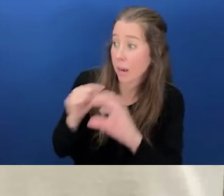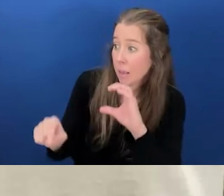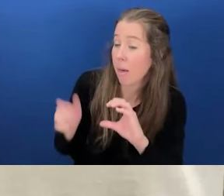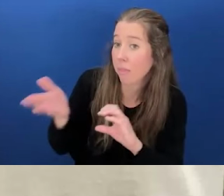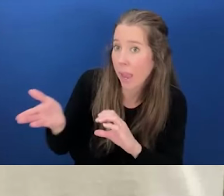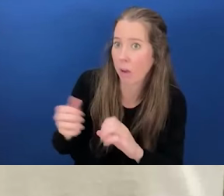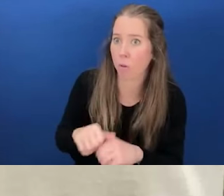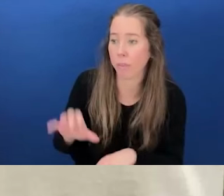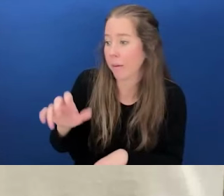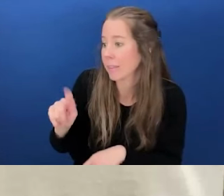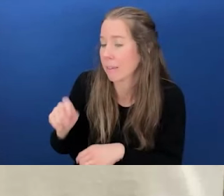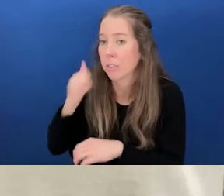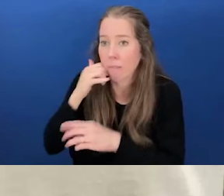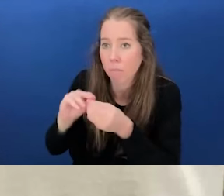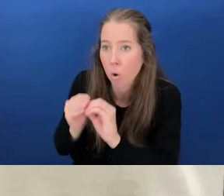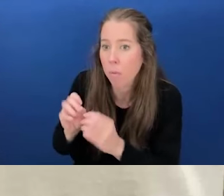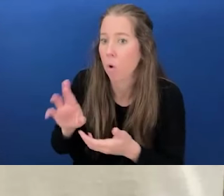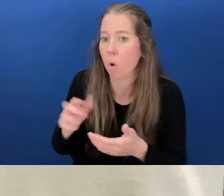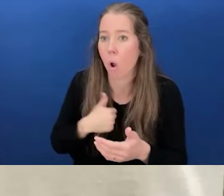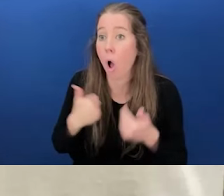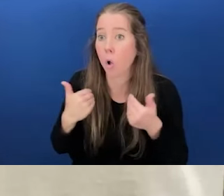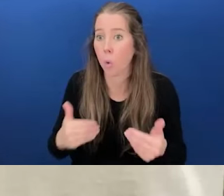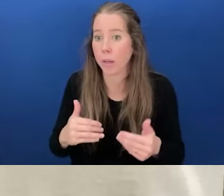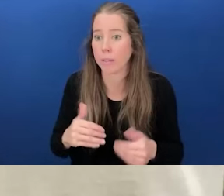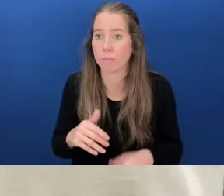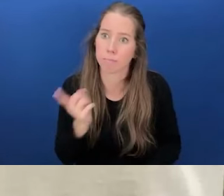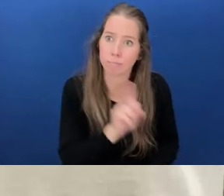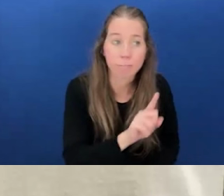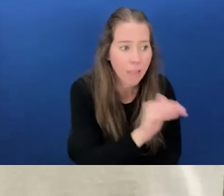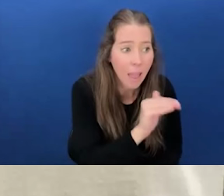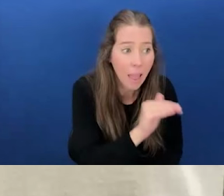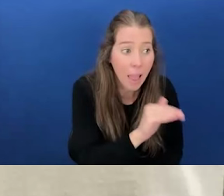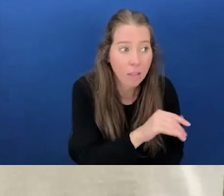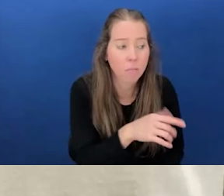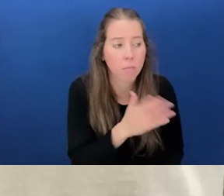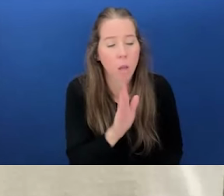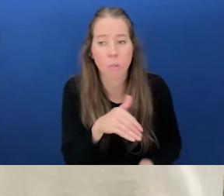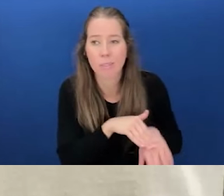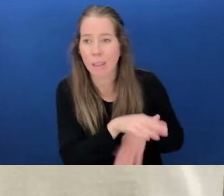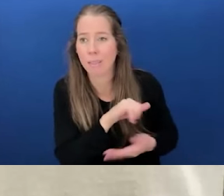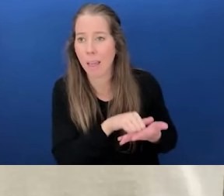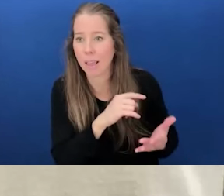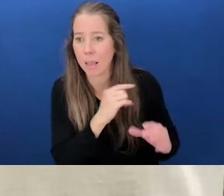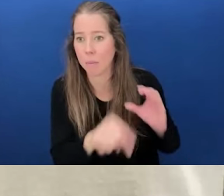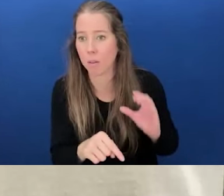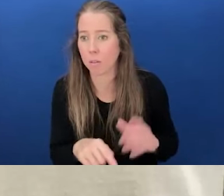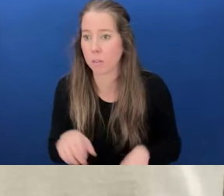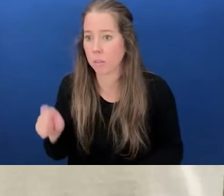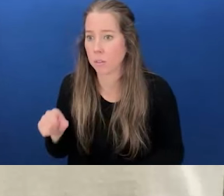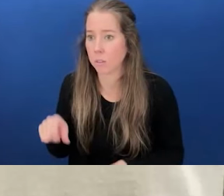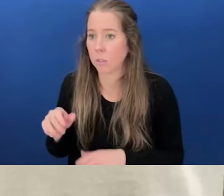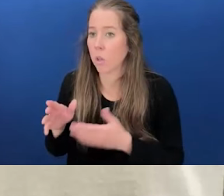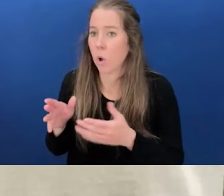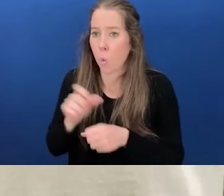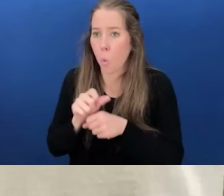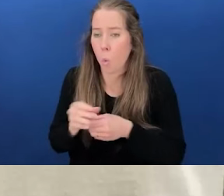their extension and stuff like that. Or I'll go ahead and I'll tap them on the shoulder and I'll go ahead and forward that email for you. So, yeah. Just a clear workflow would be nice. So